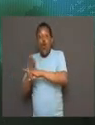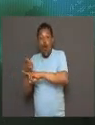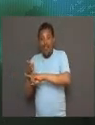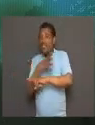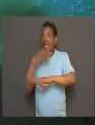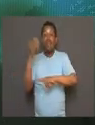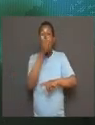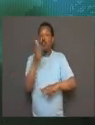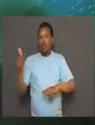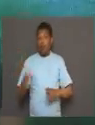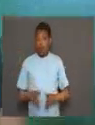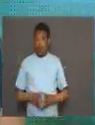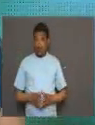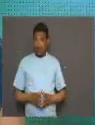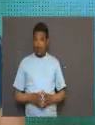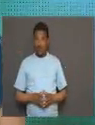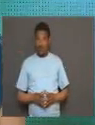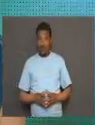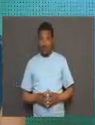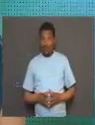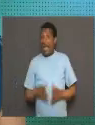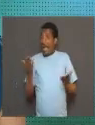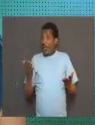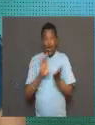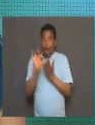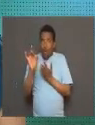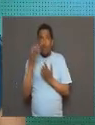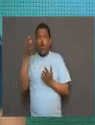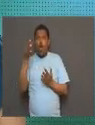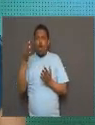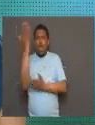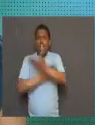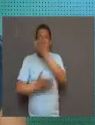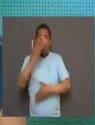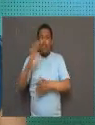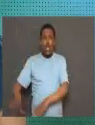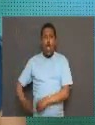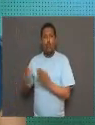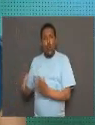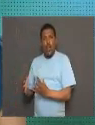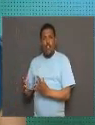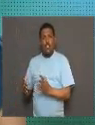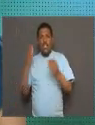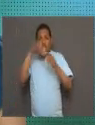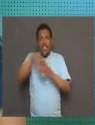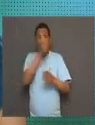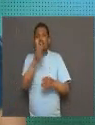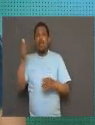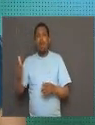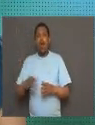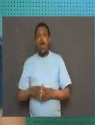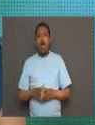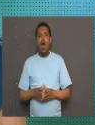and Addis Ababa. The number of disabled students in Addis